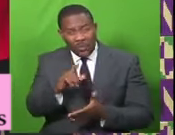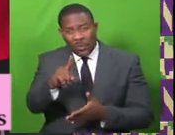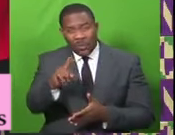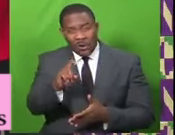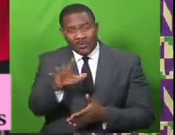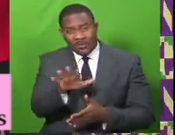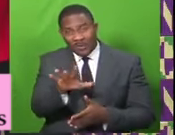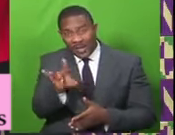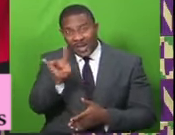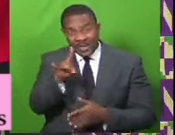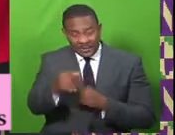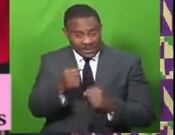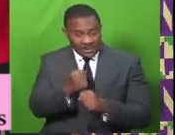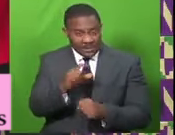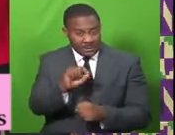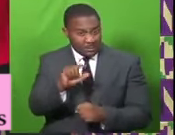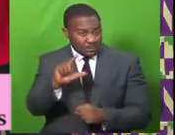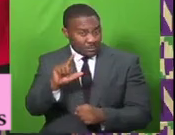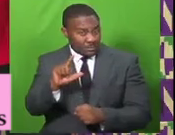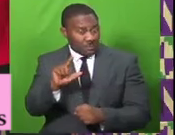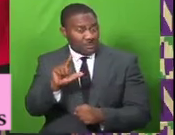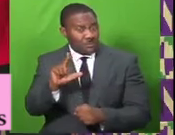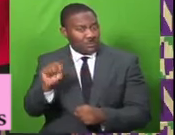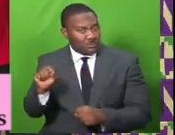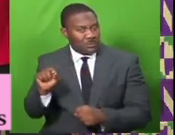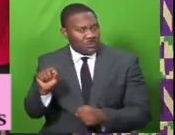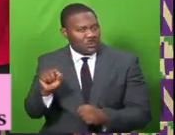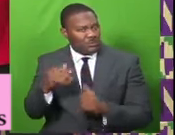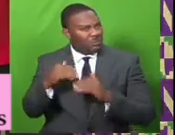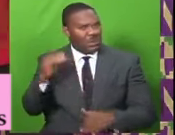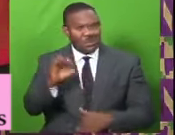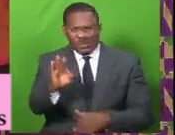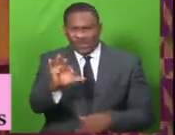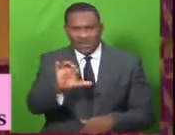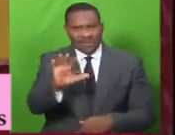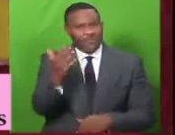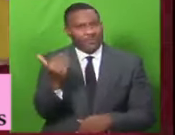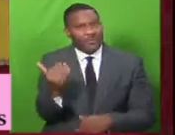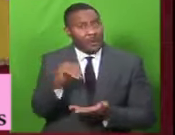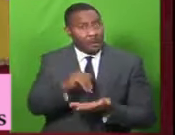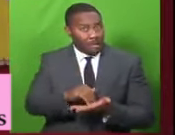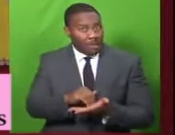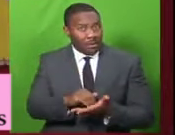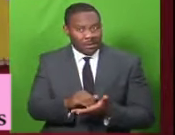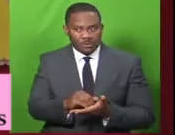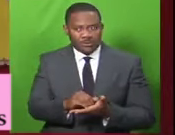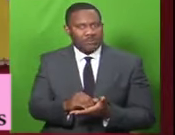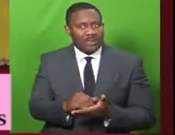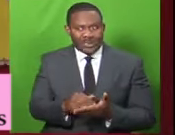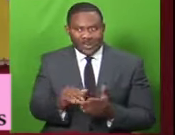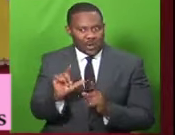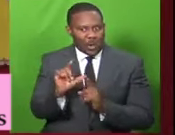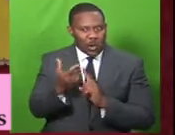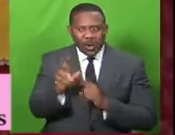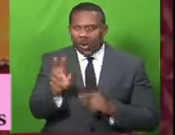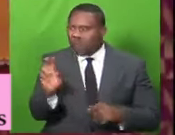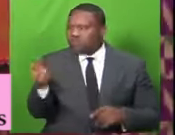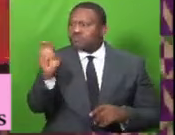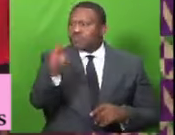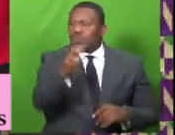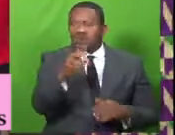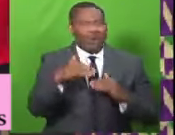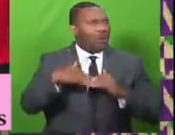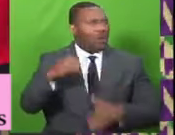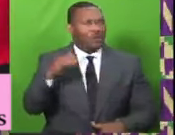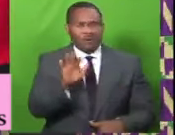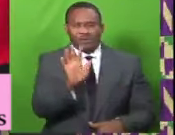355,158 in 2020 to over 915,000. Domestic visits to tourist sites are also up by